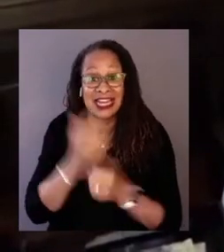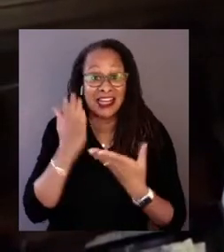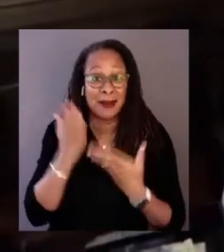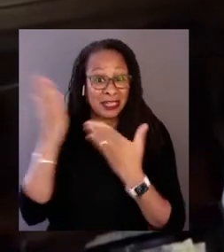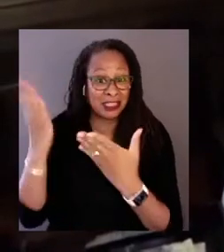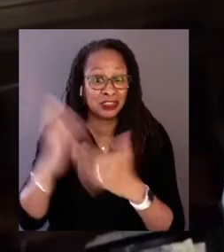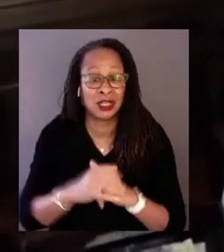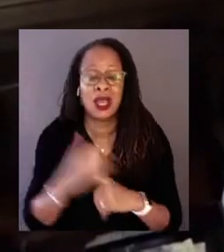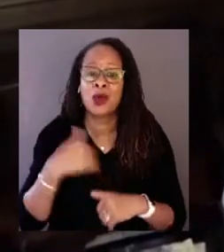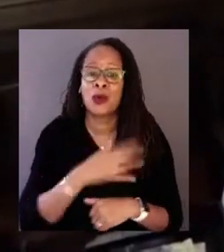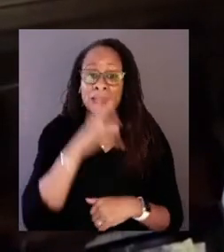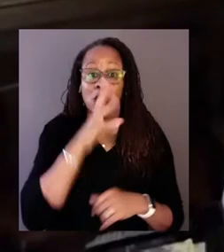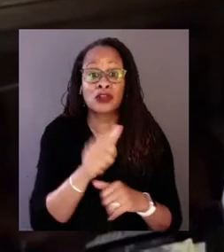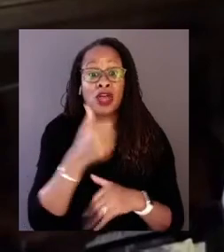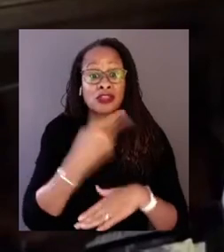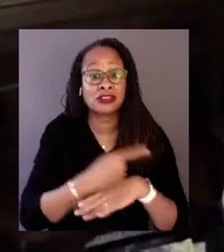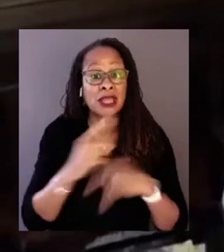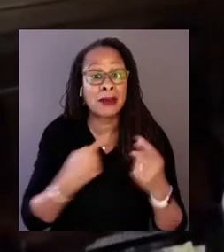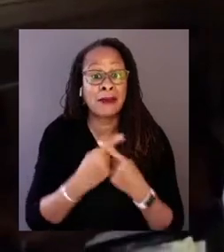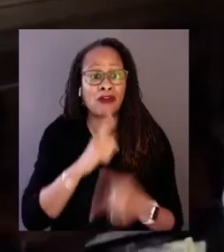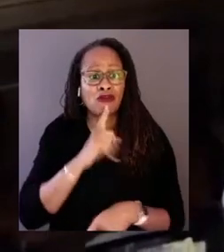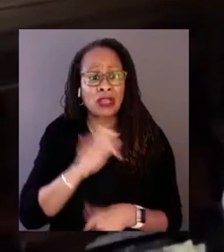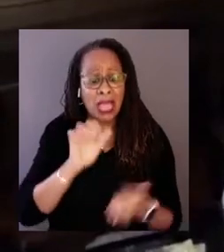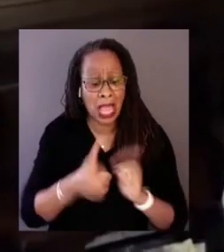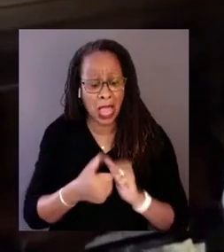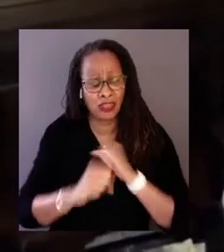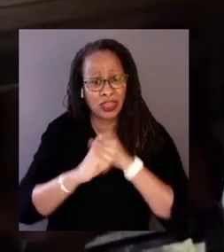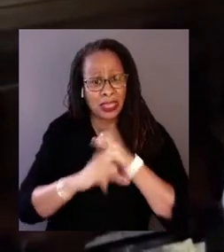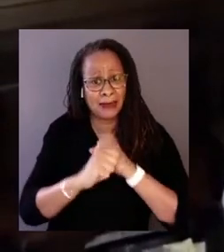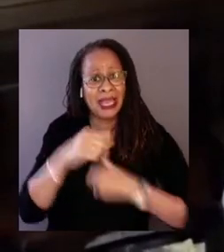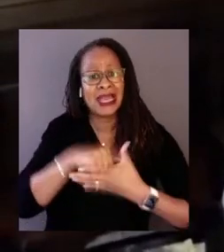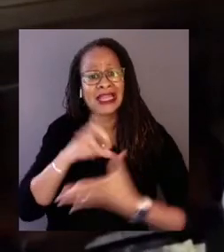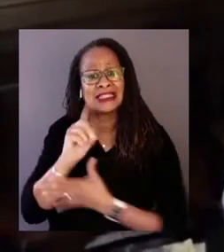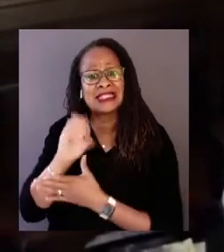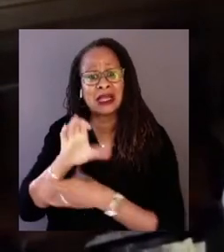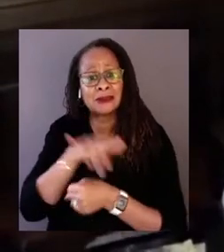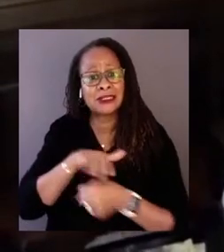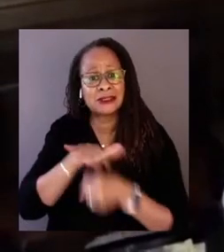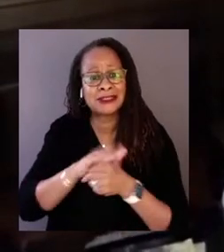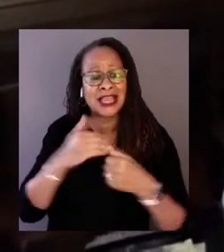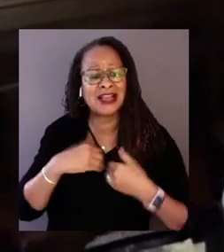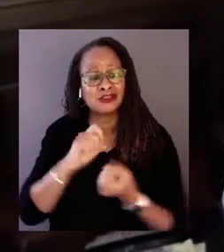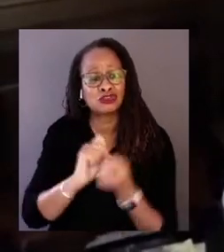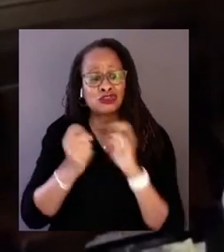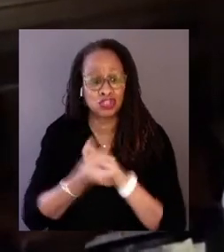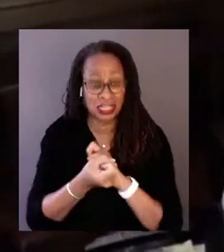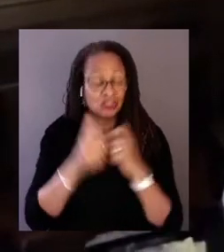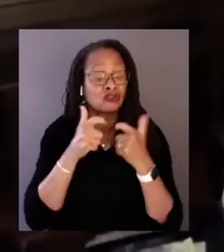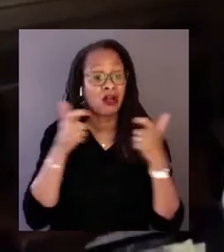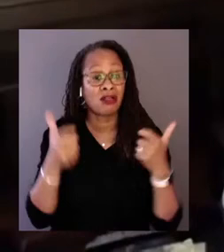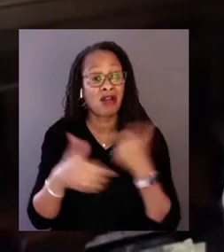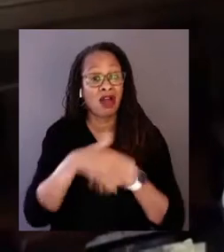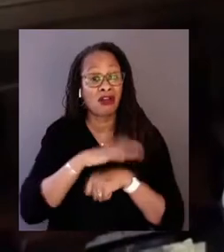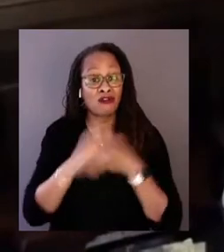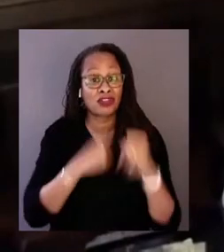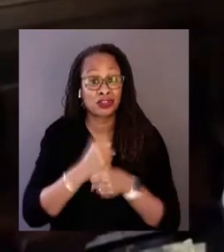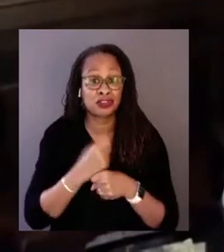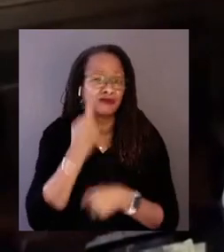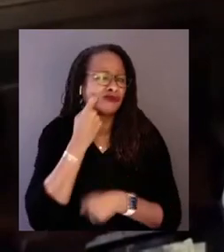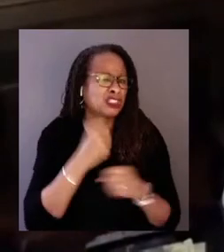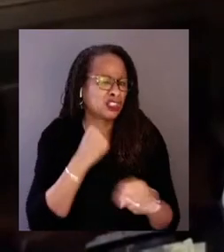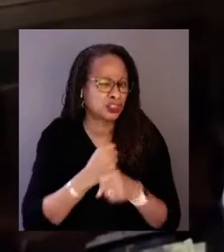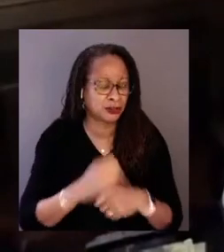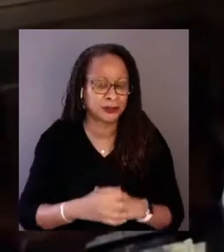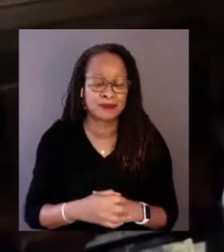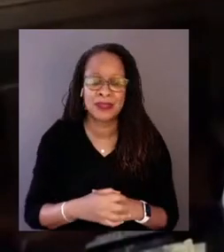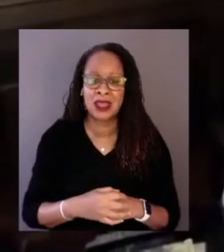other day about really how the campaigning in the documentary space has changed dramatically over in recent years. I attribute